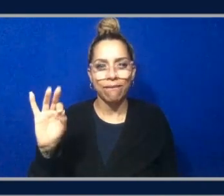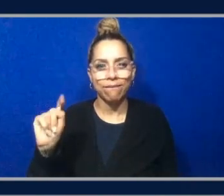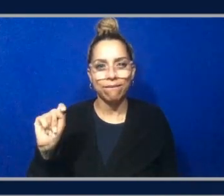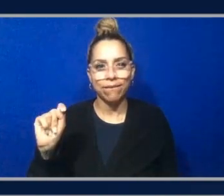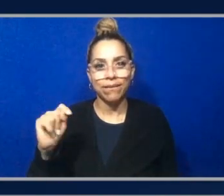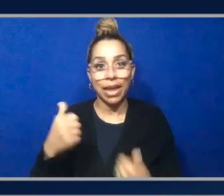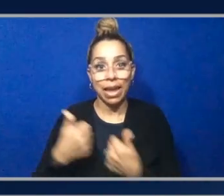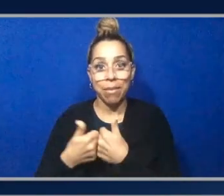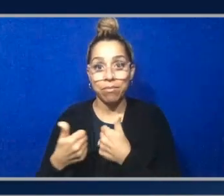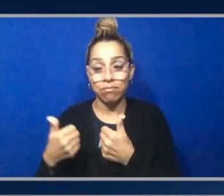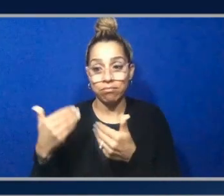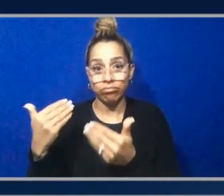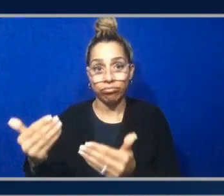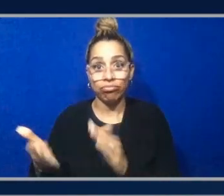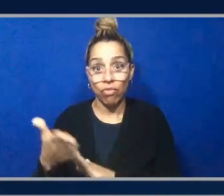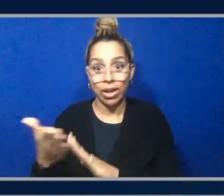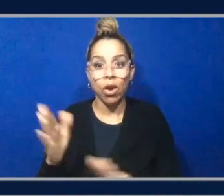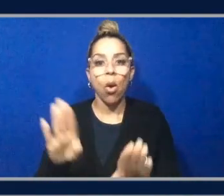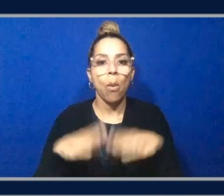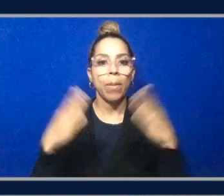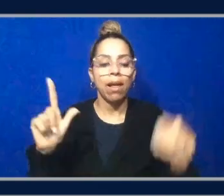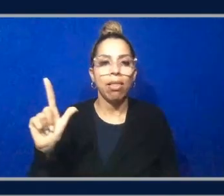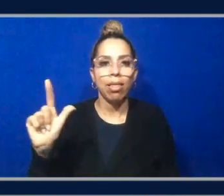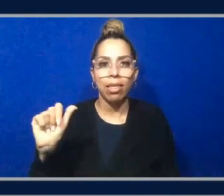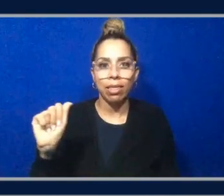a LAN. So back to game